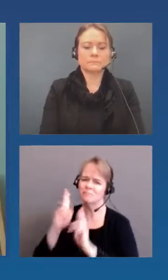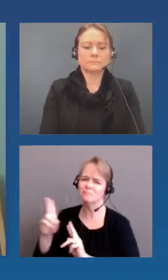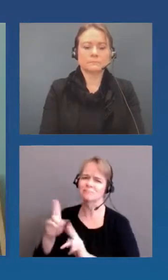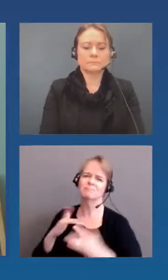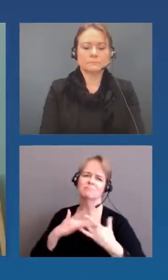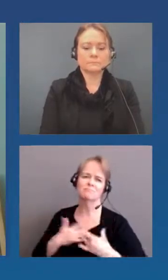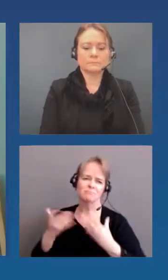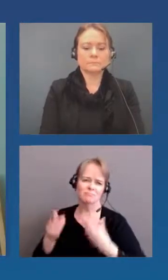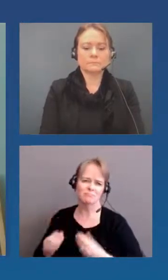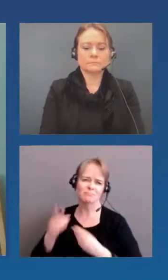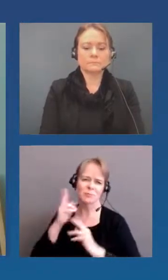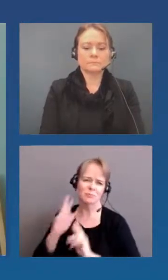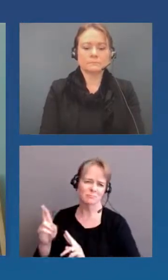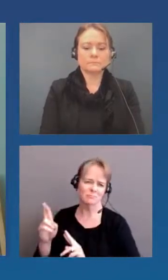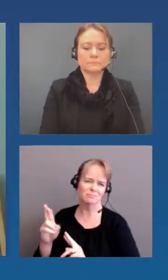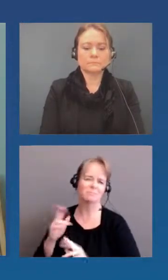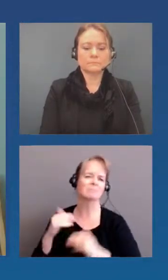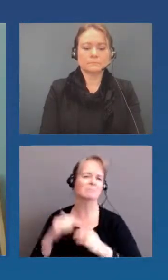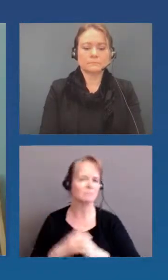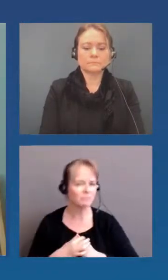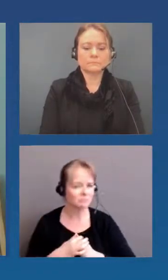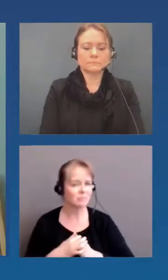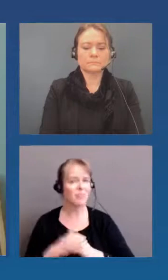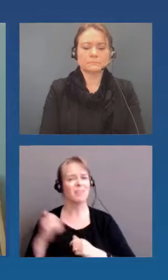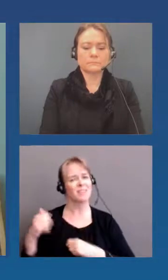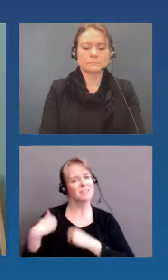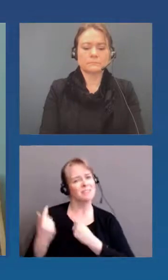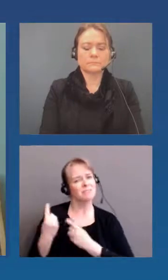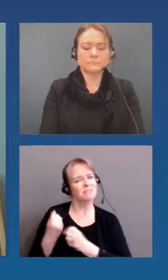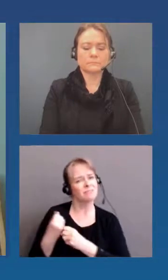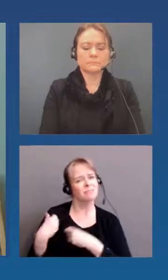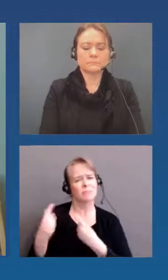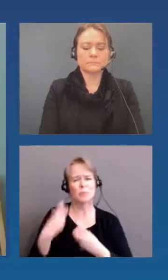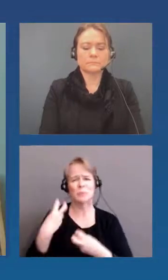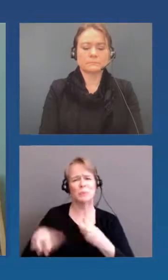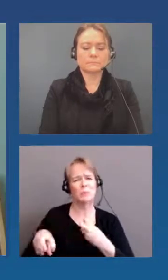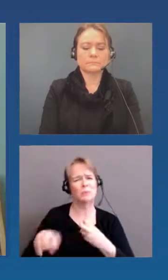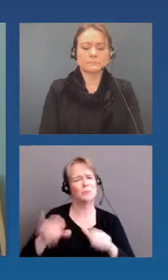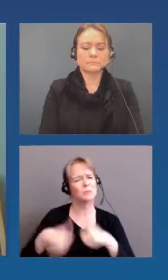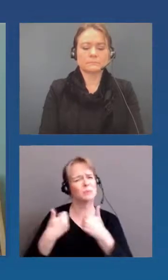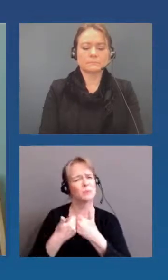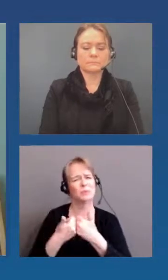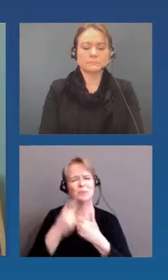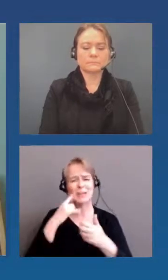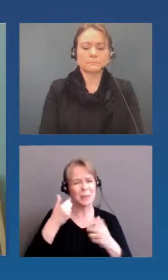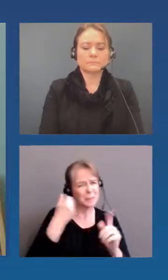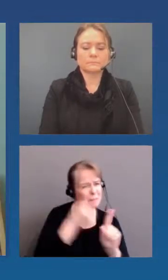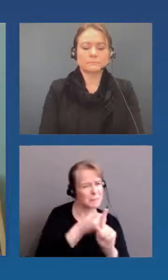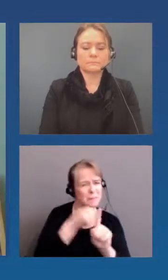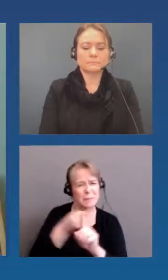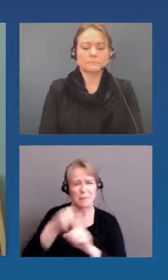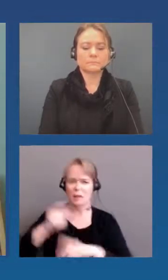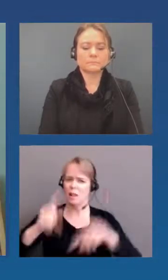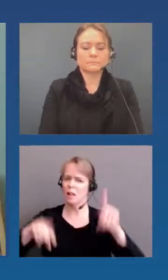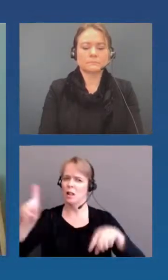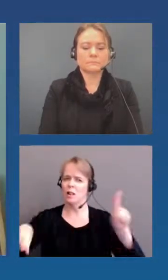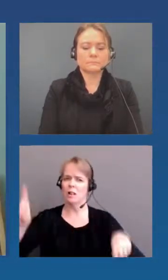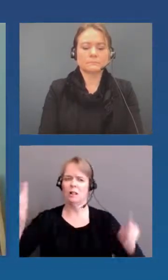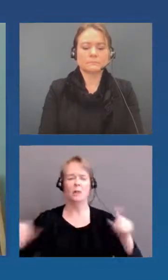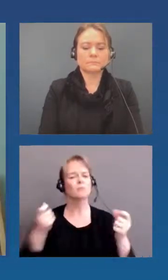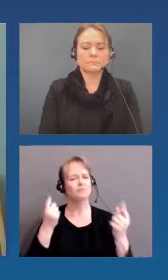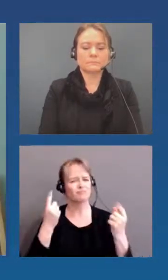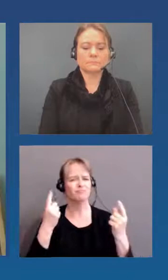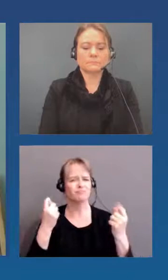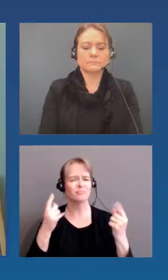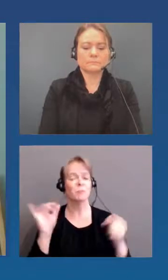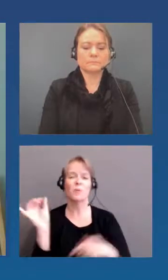We know that the past year has been difficult and has impacted all of us differently. We understand that. We also understand it's okay